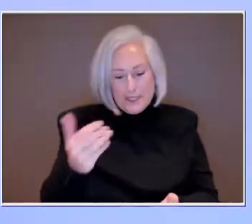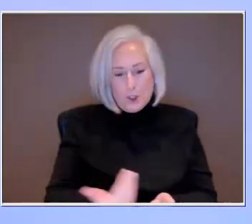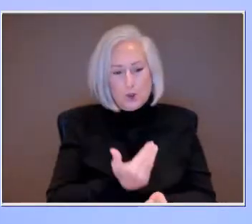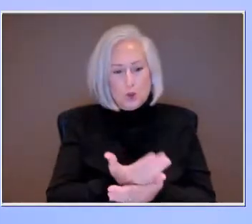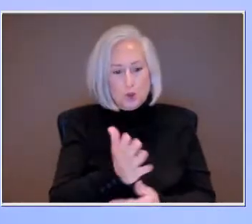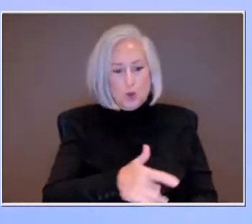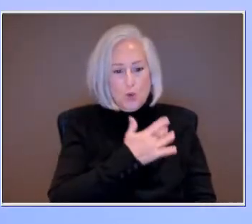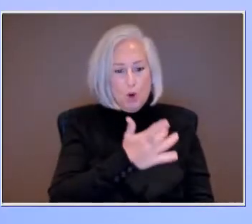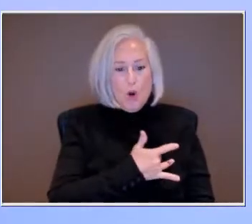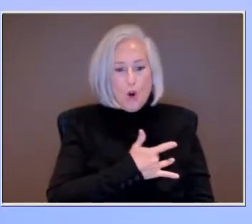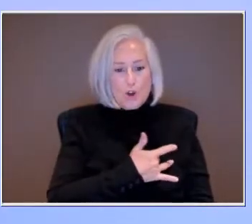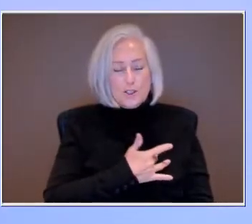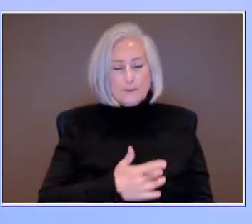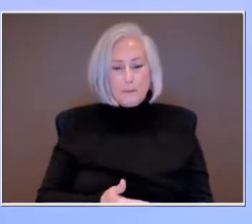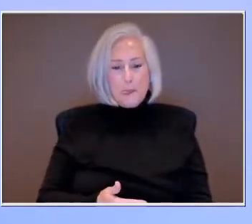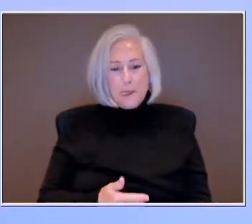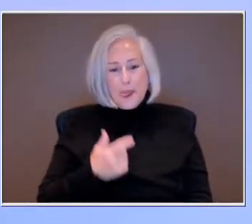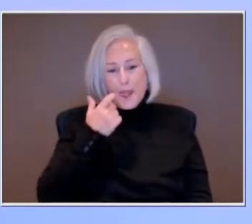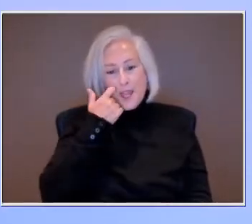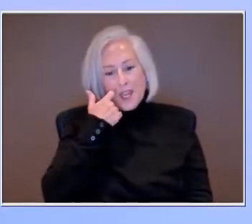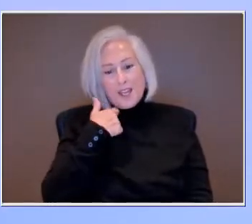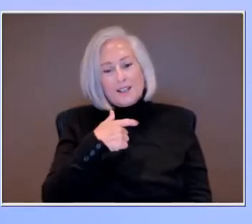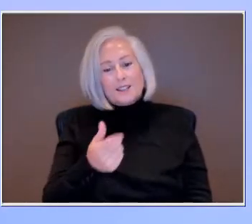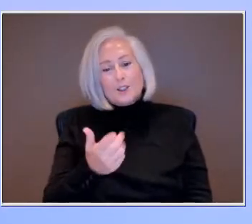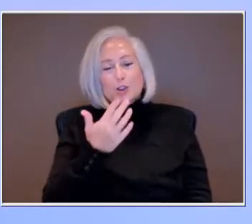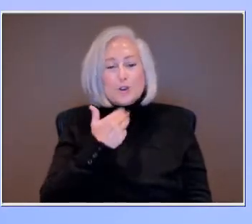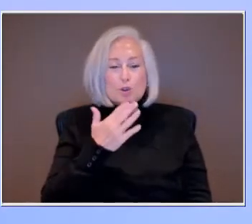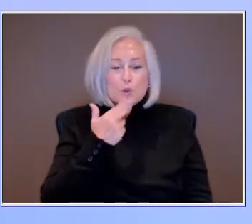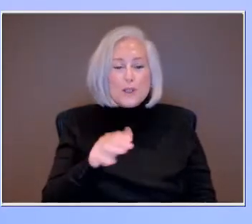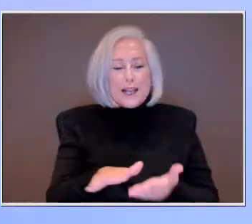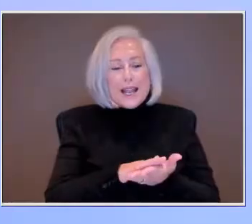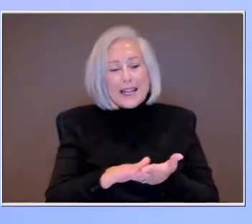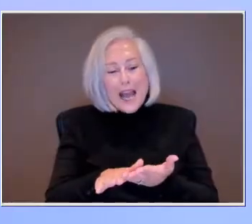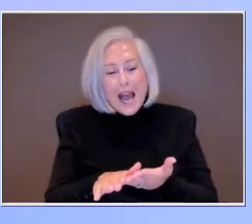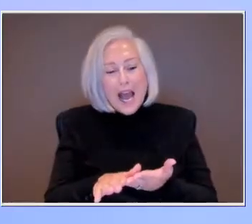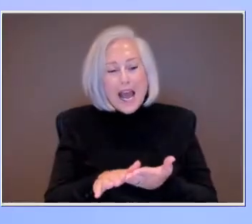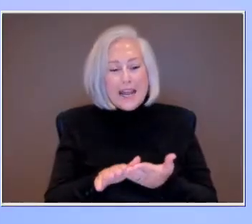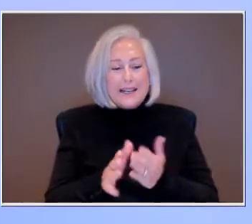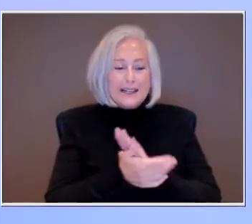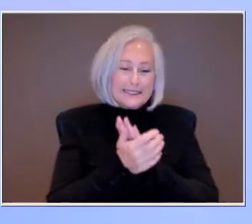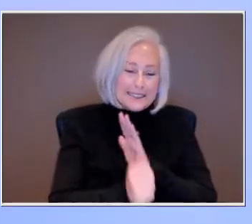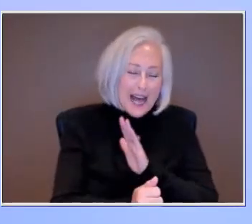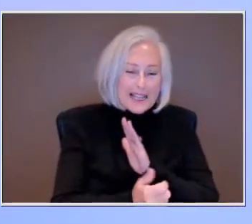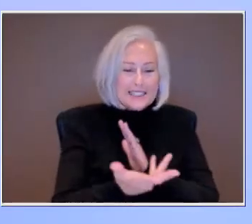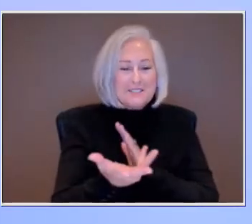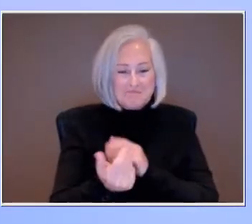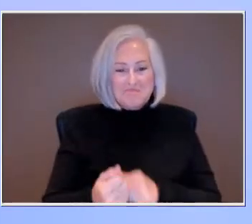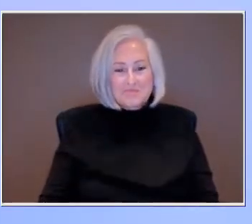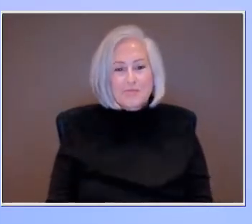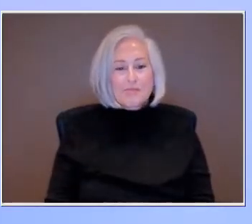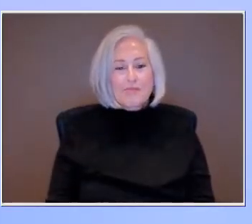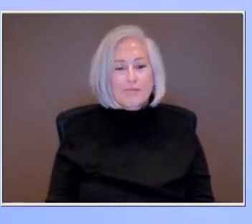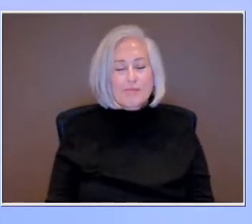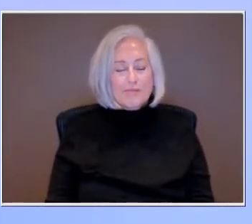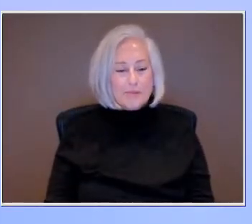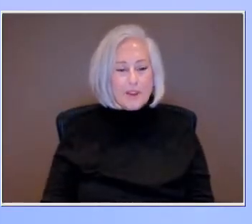That's a lot, but you're so sweet and kind in addition to talented. I think we just spend a lot of